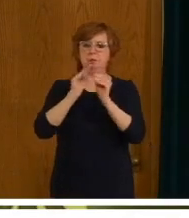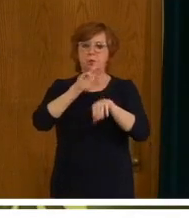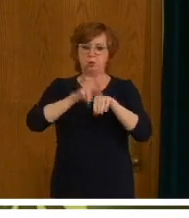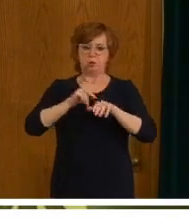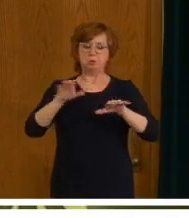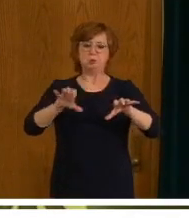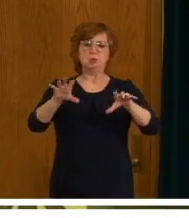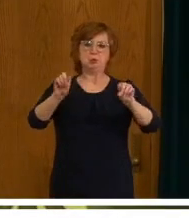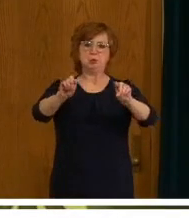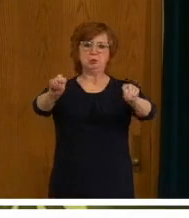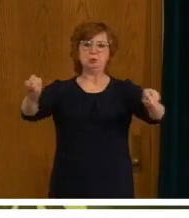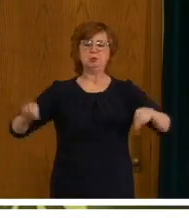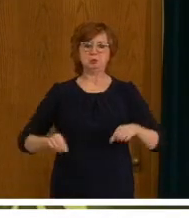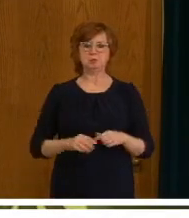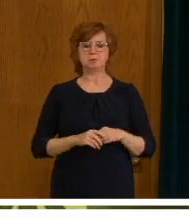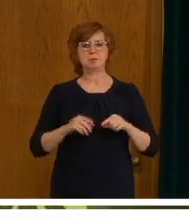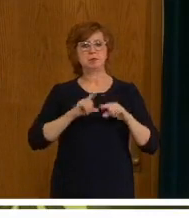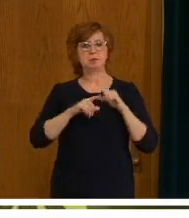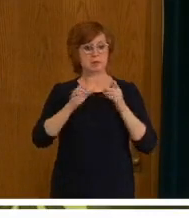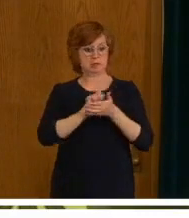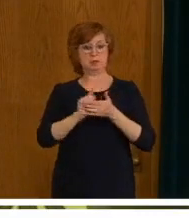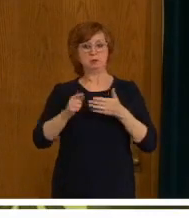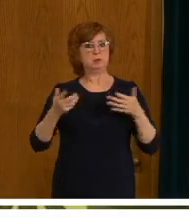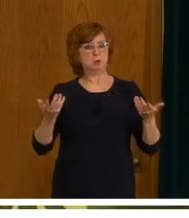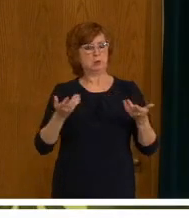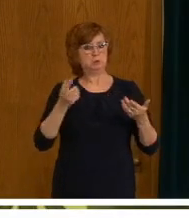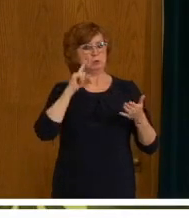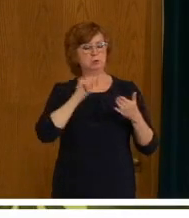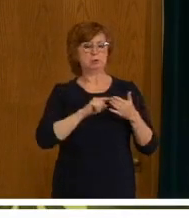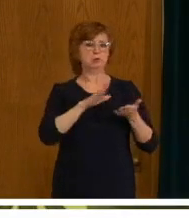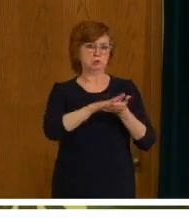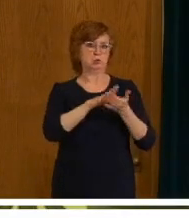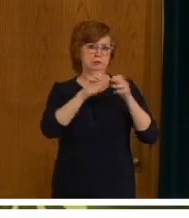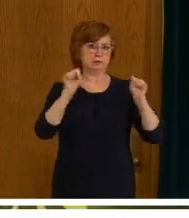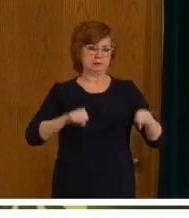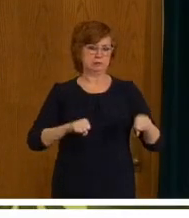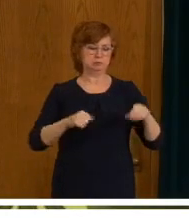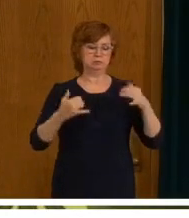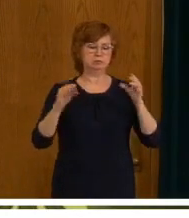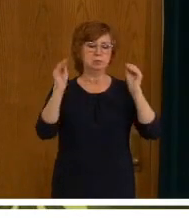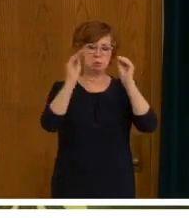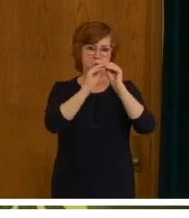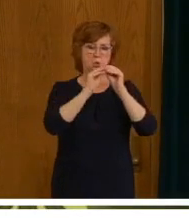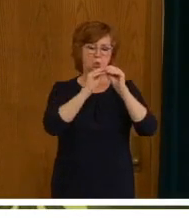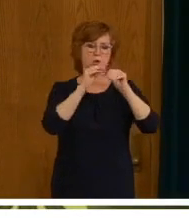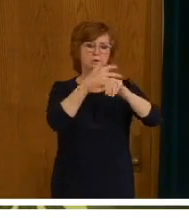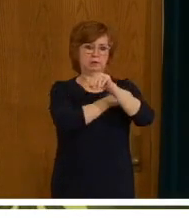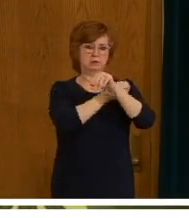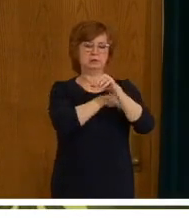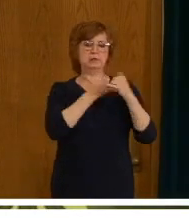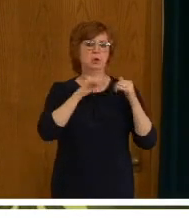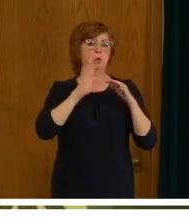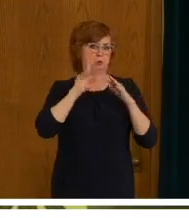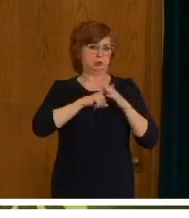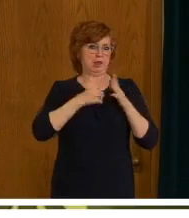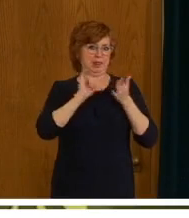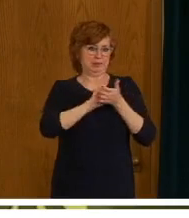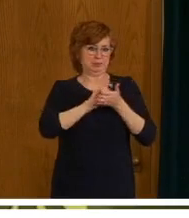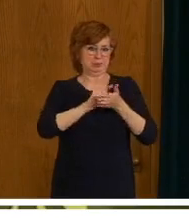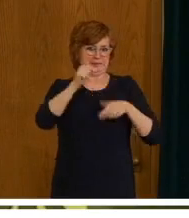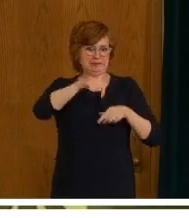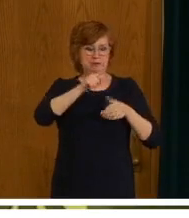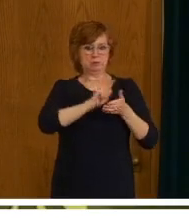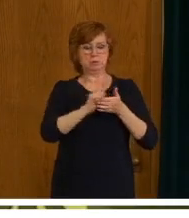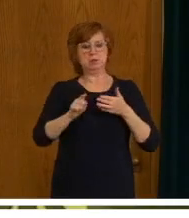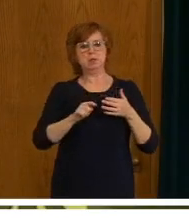see, likewise, a very high uptake among students, just as we have seen in other age categories. Eligibility for